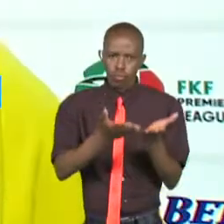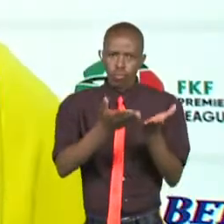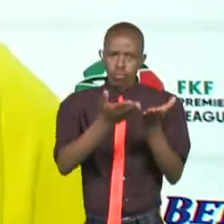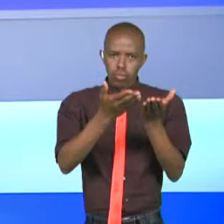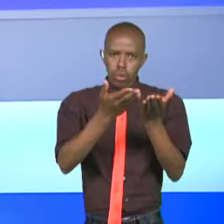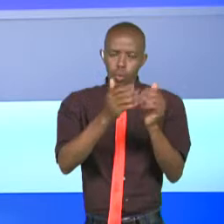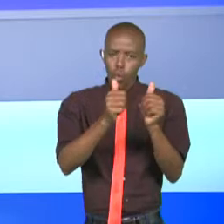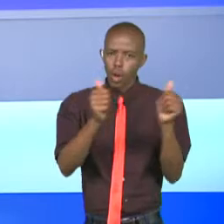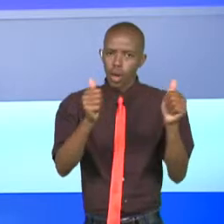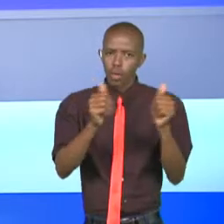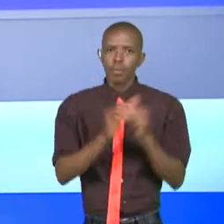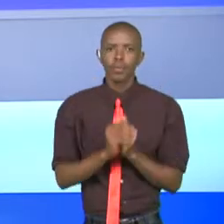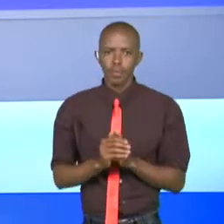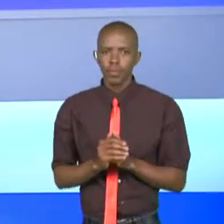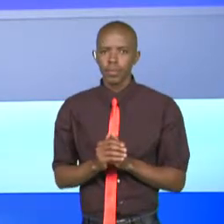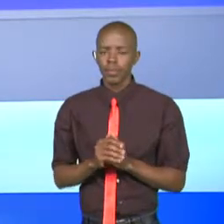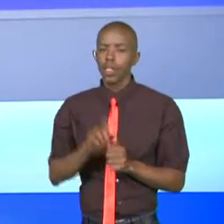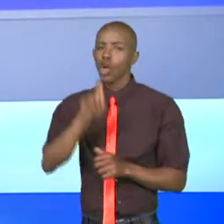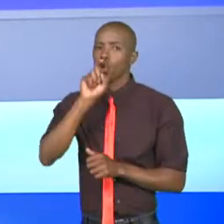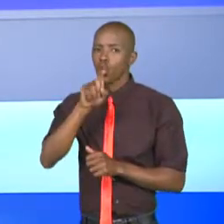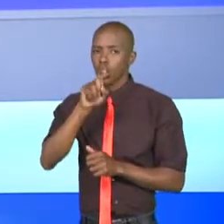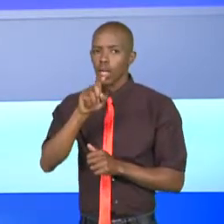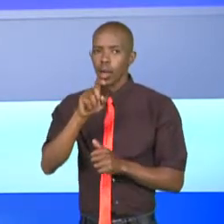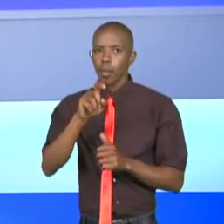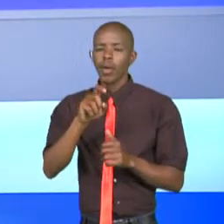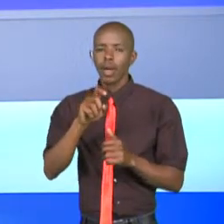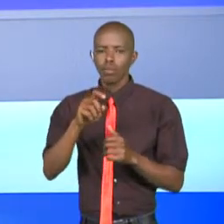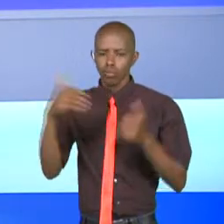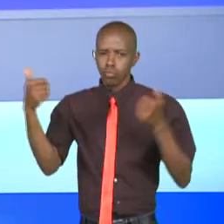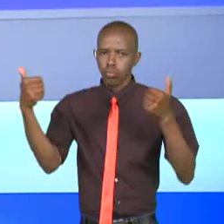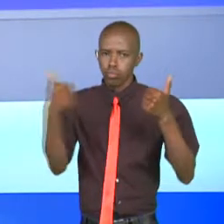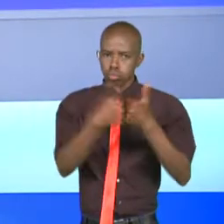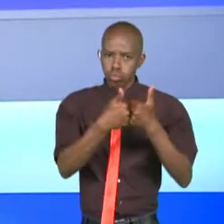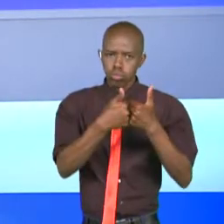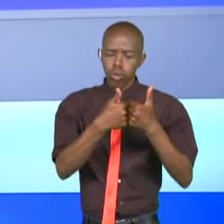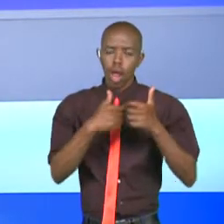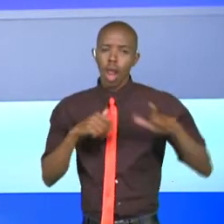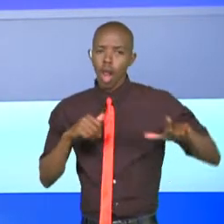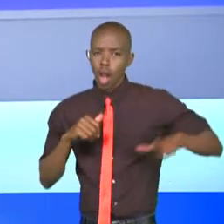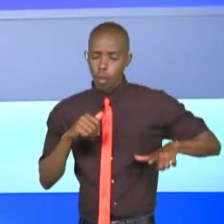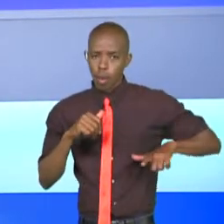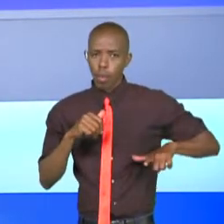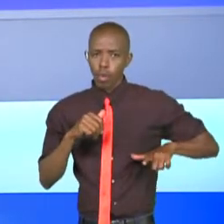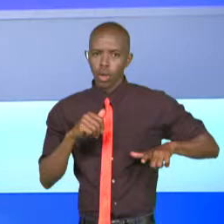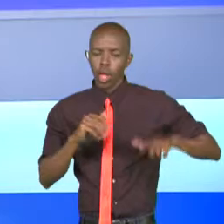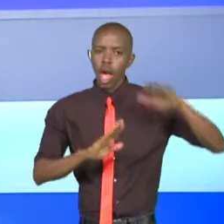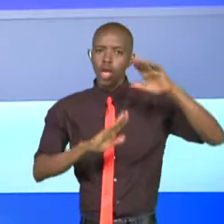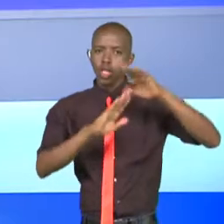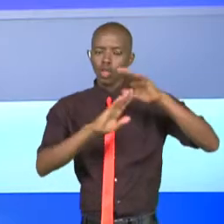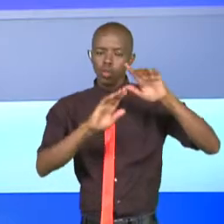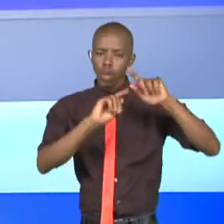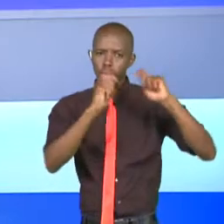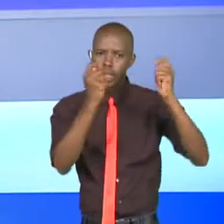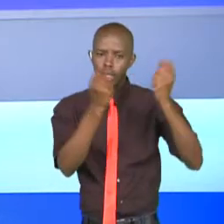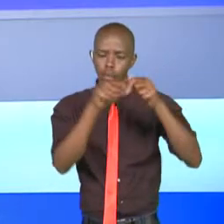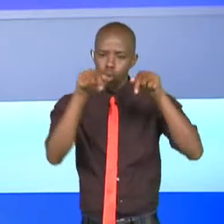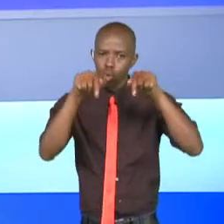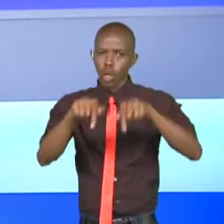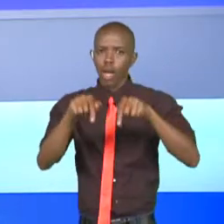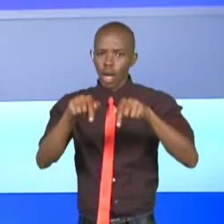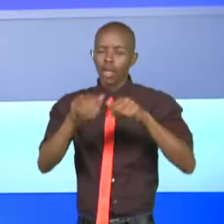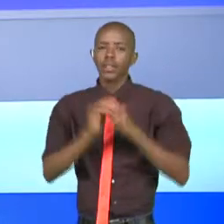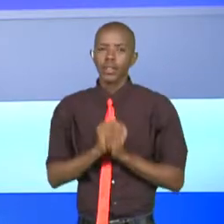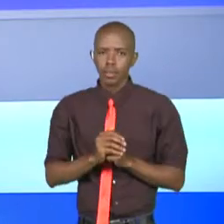sawa. Tottenham Hotspur are set to face Premier League champions Liverpool in a top-of-the-table clash at Anfield tonight.